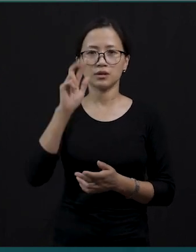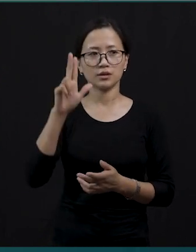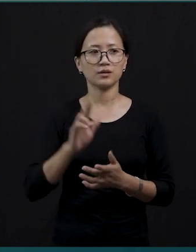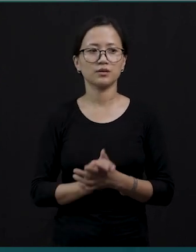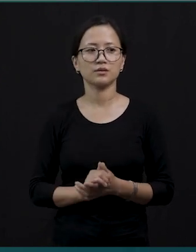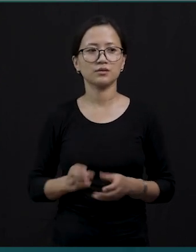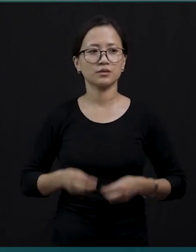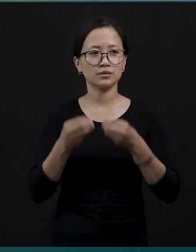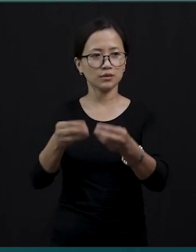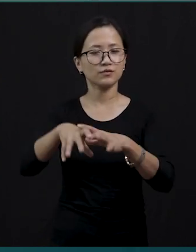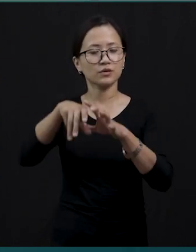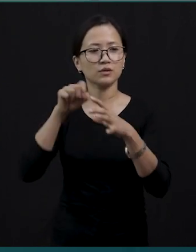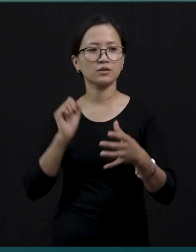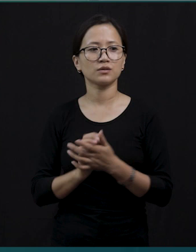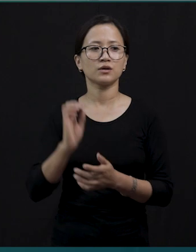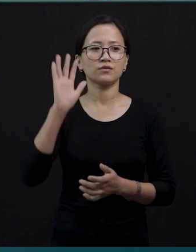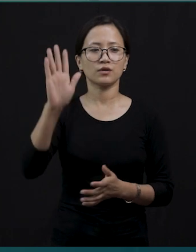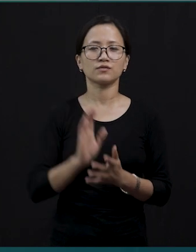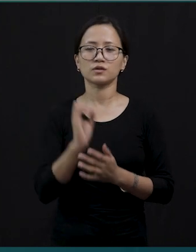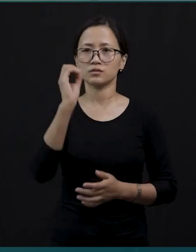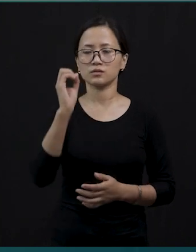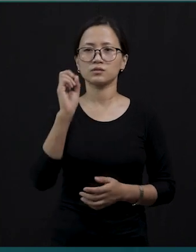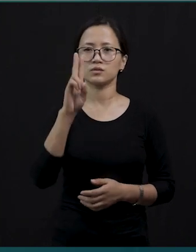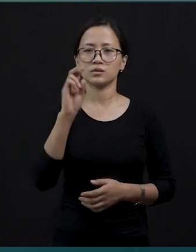5,828, and gave out how much amount of money?